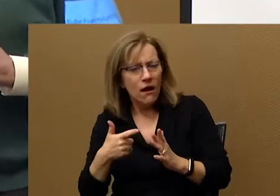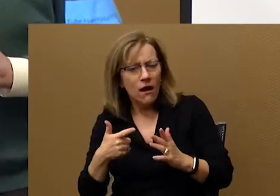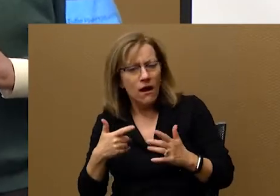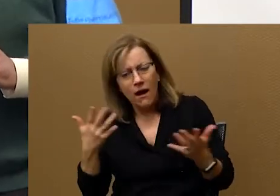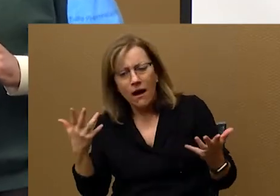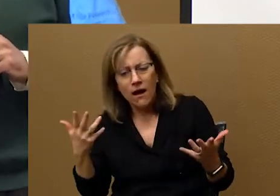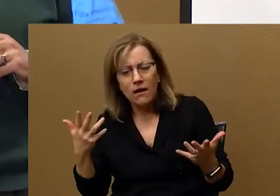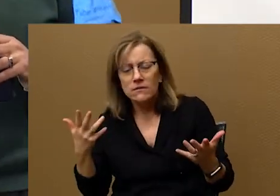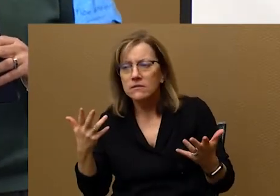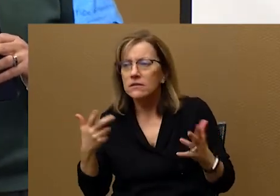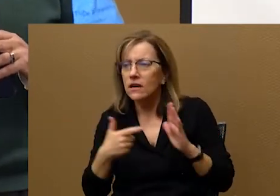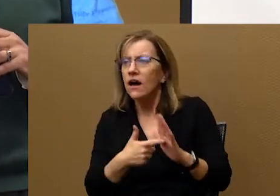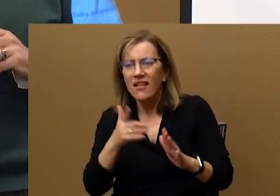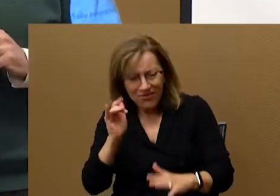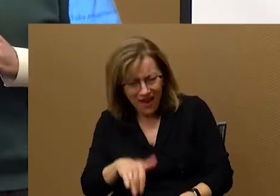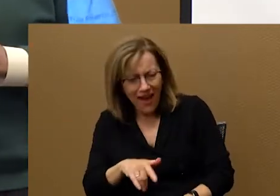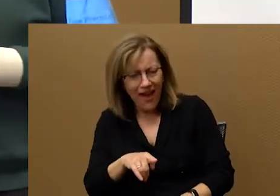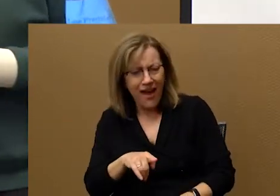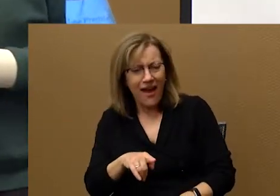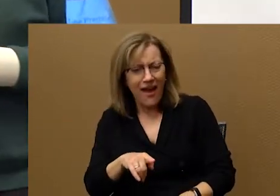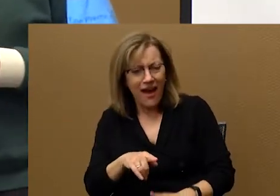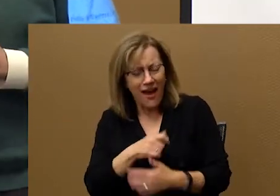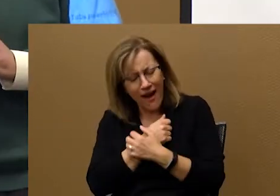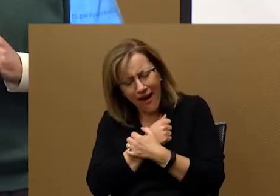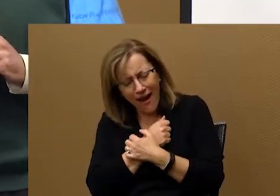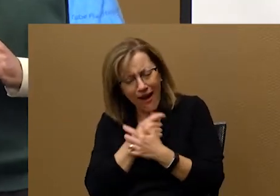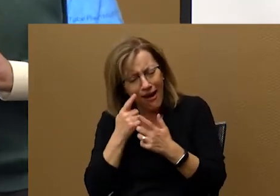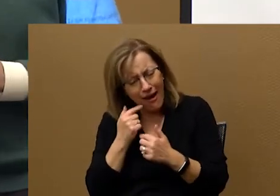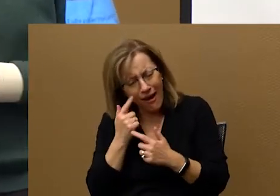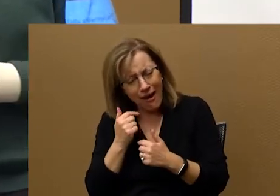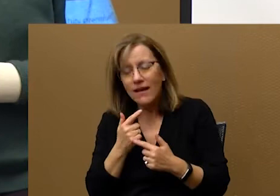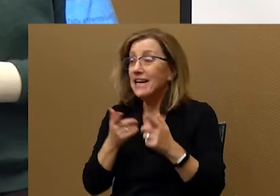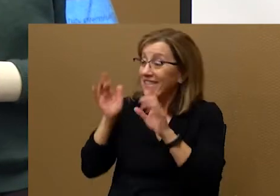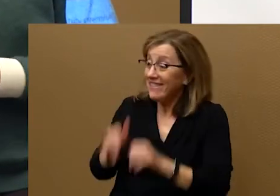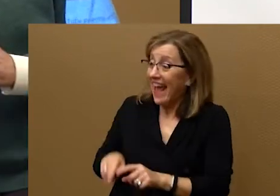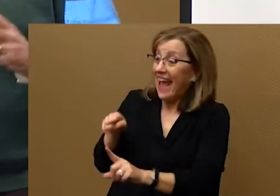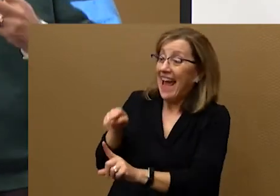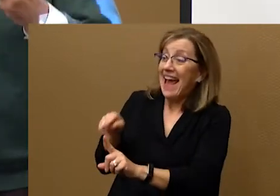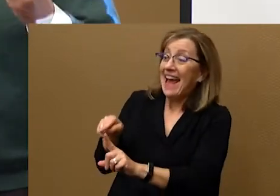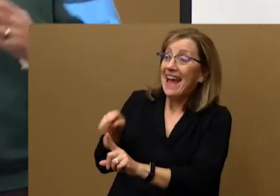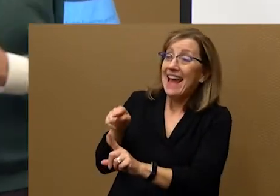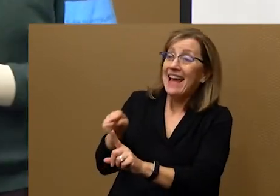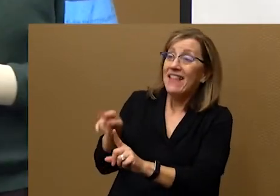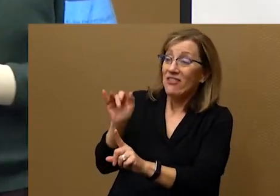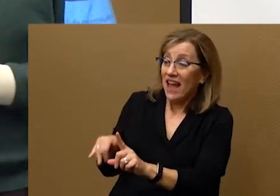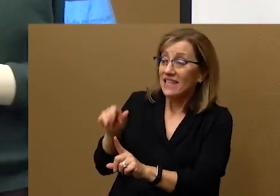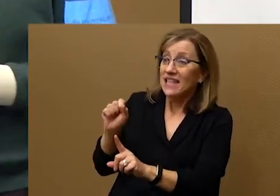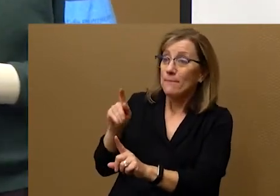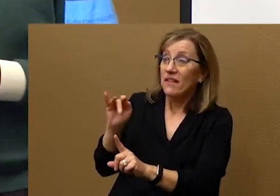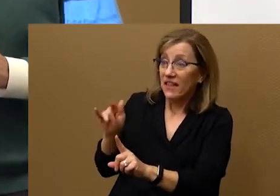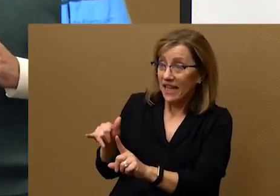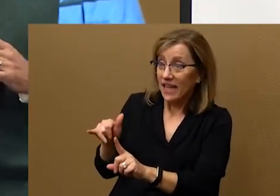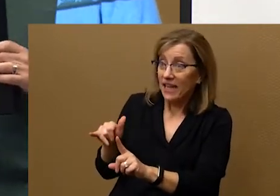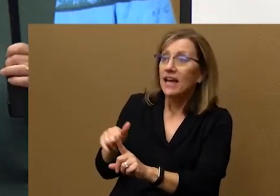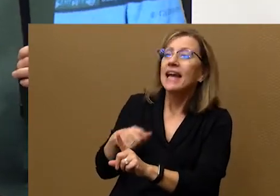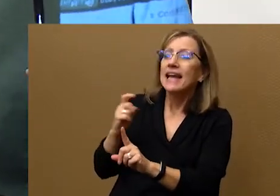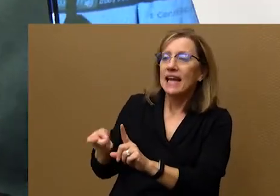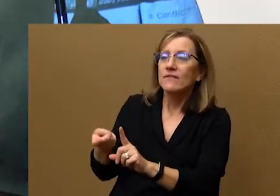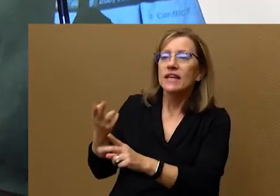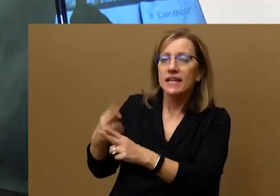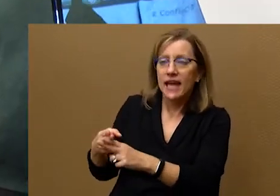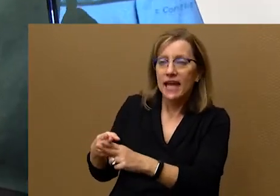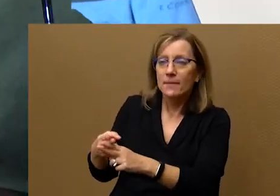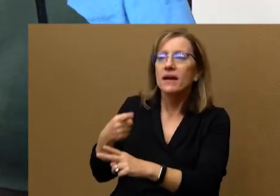that is empathy. And he gives it a name. And he had to do it twice. The strategy